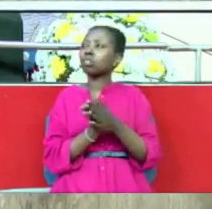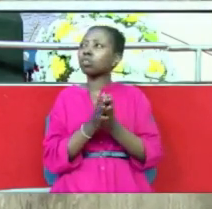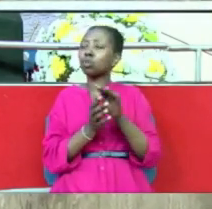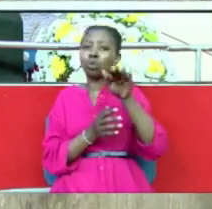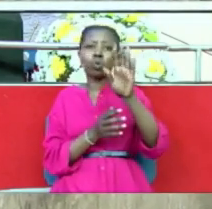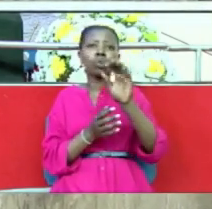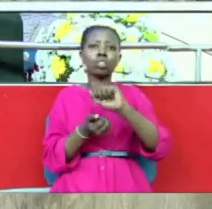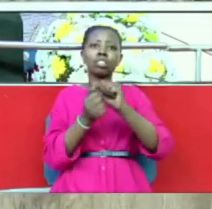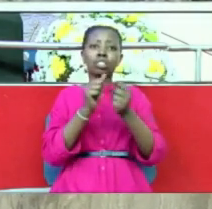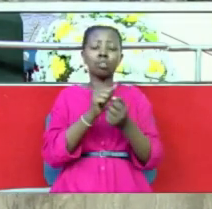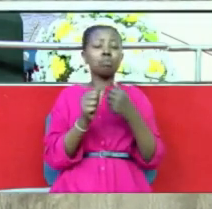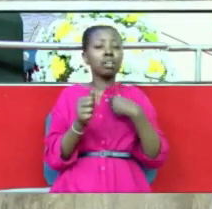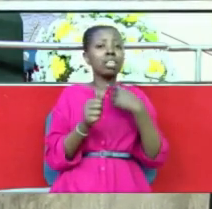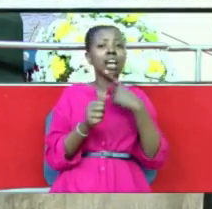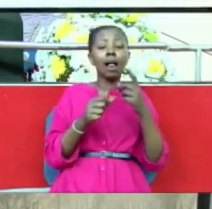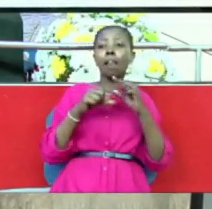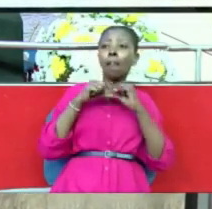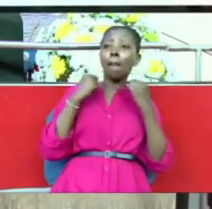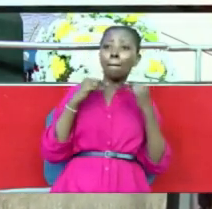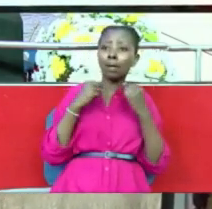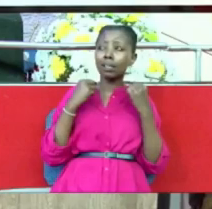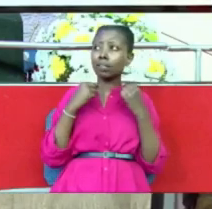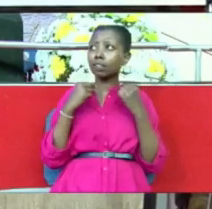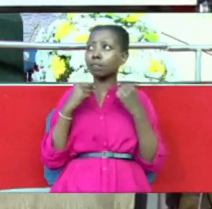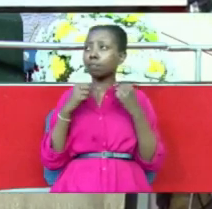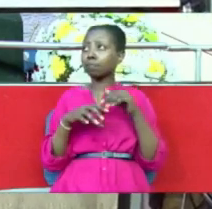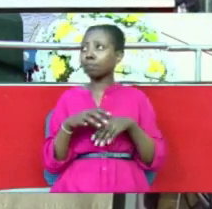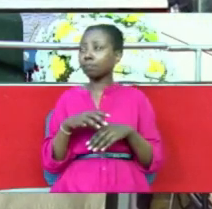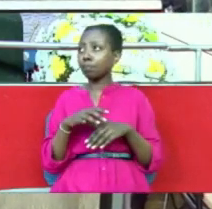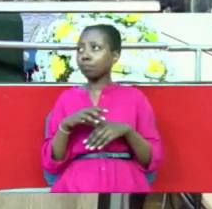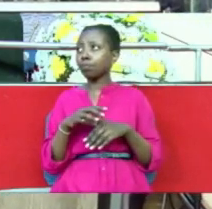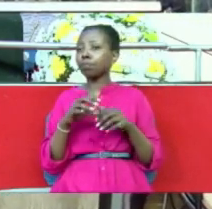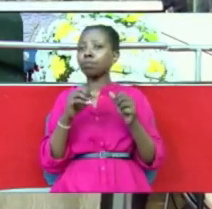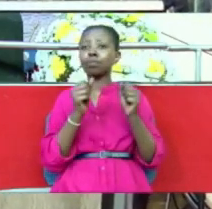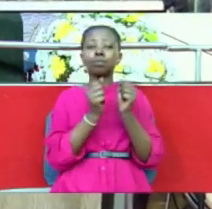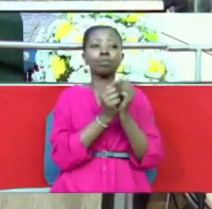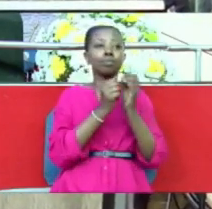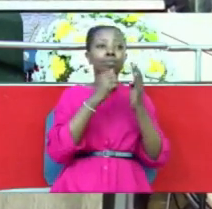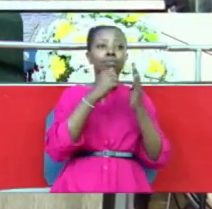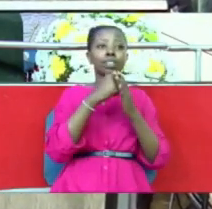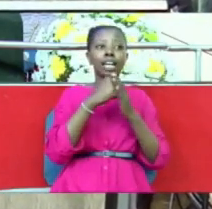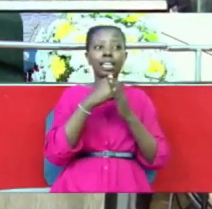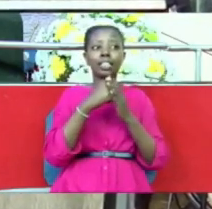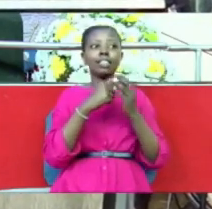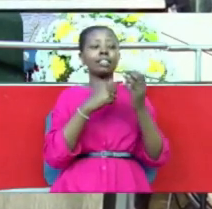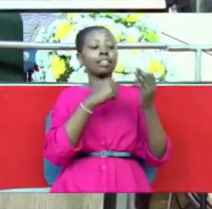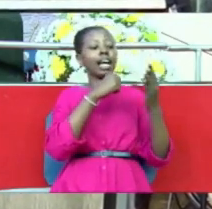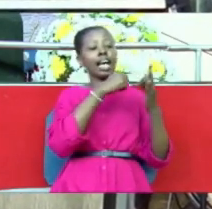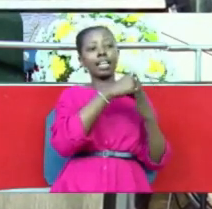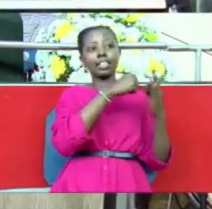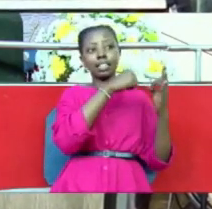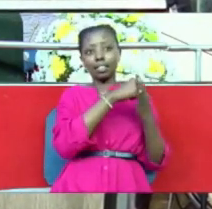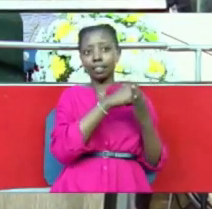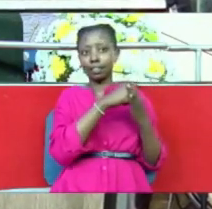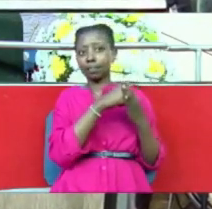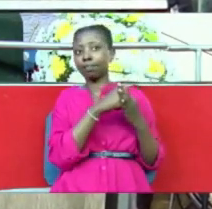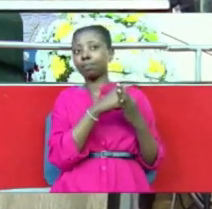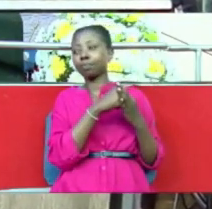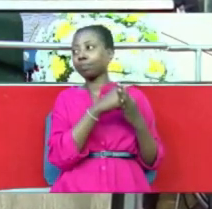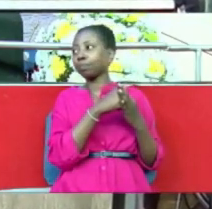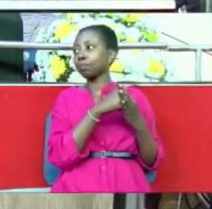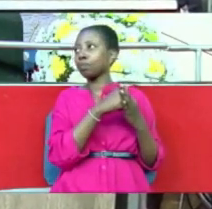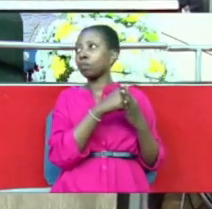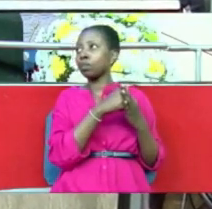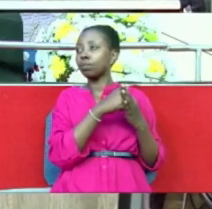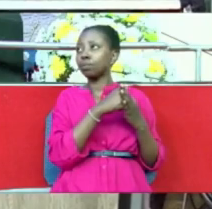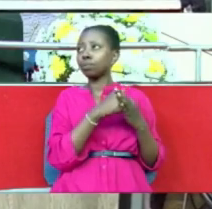the G12. Niliko naambia G12. In 1988. Mwaka 88. I went